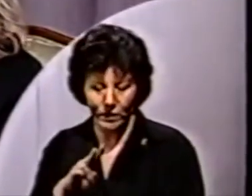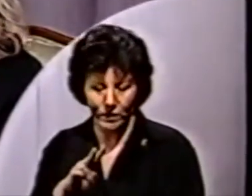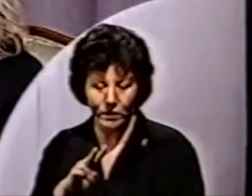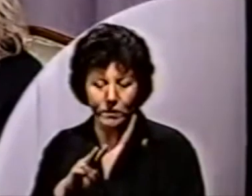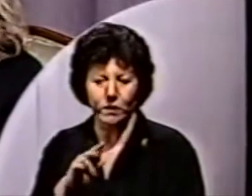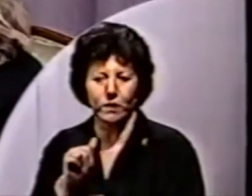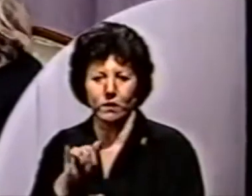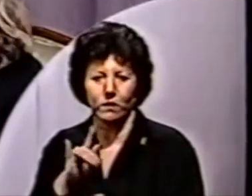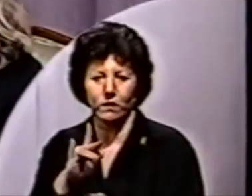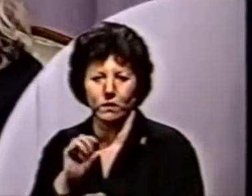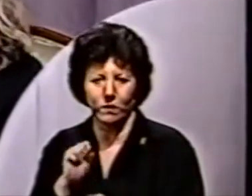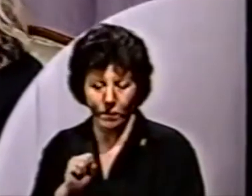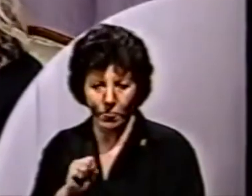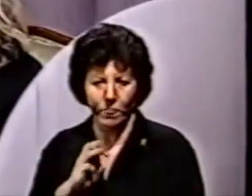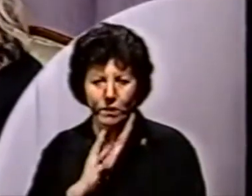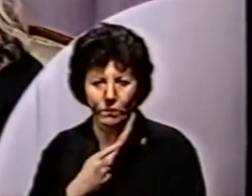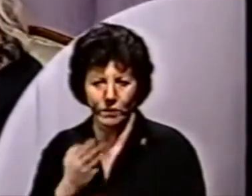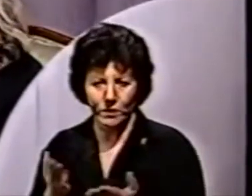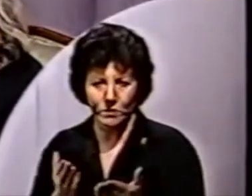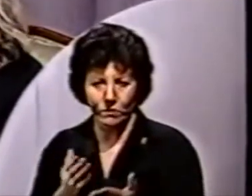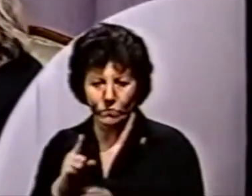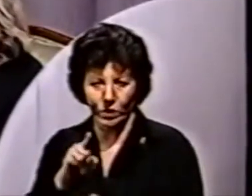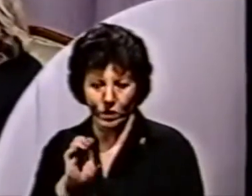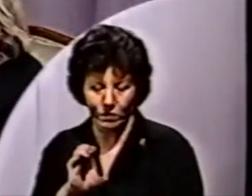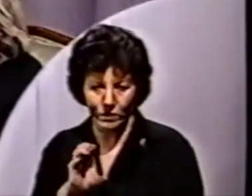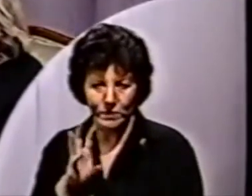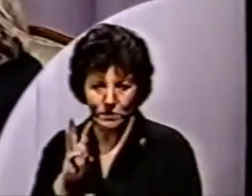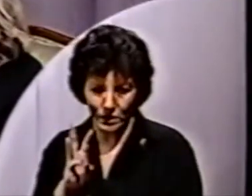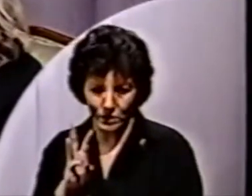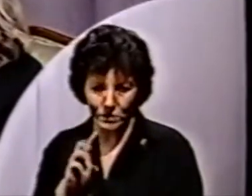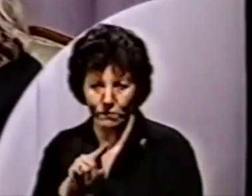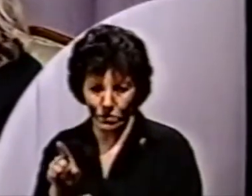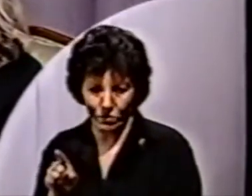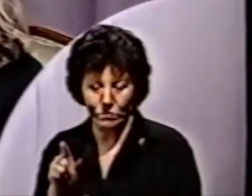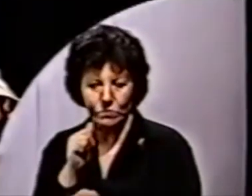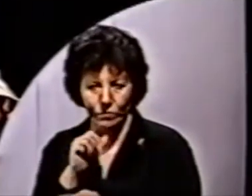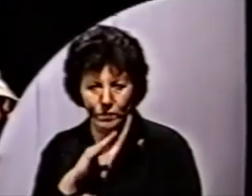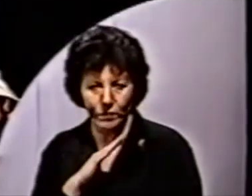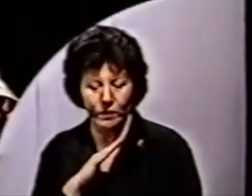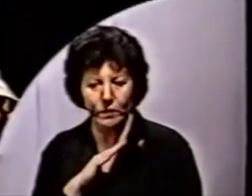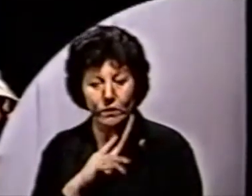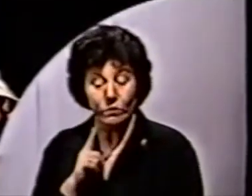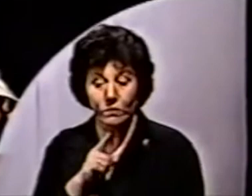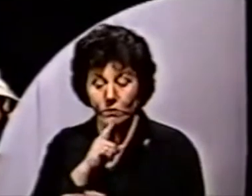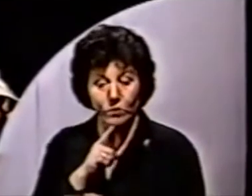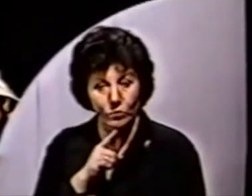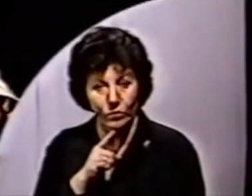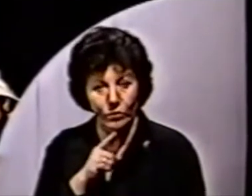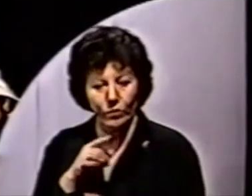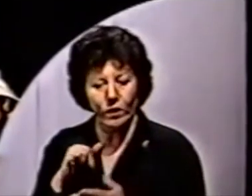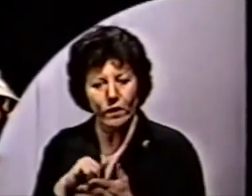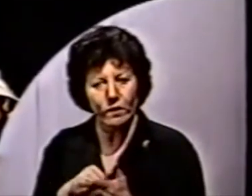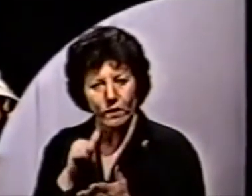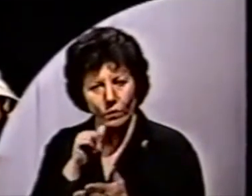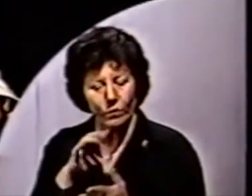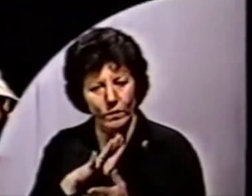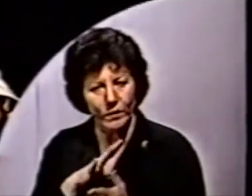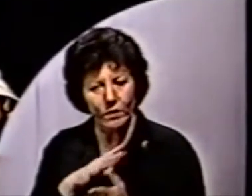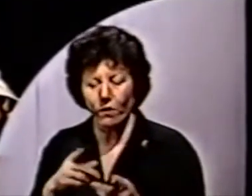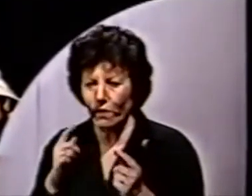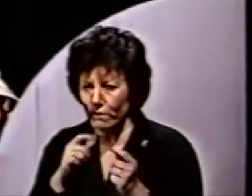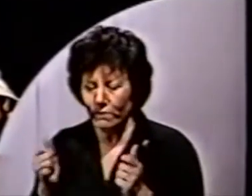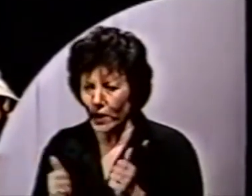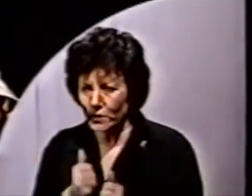we serve 106 of those women. Mm-hmm. Now, isn't it true that women are one of the fastest